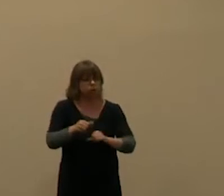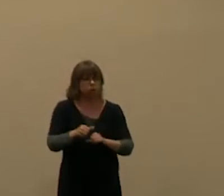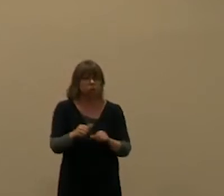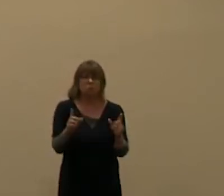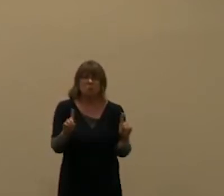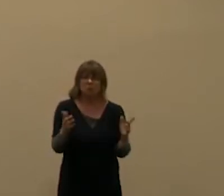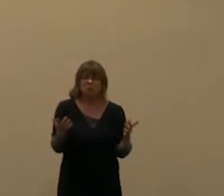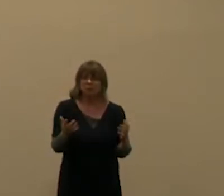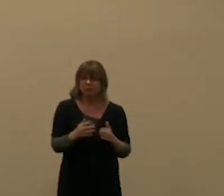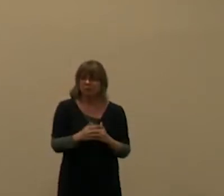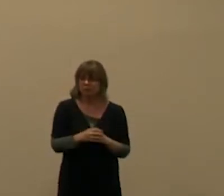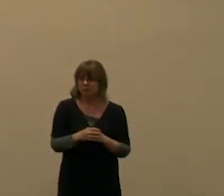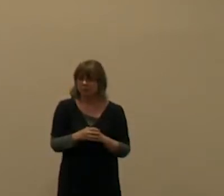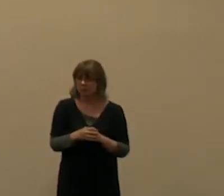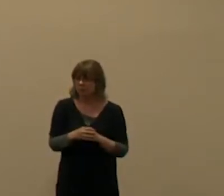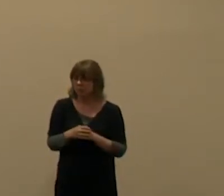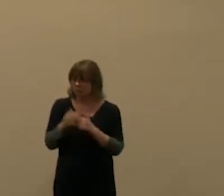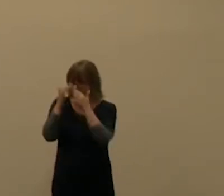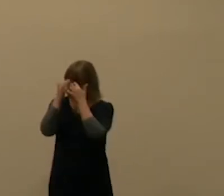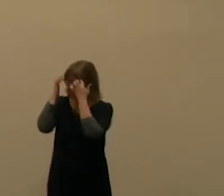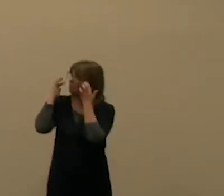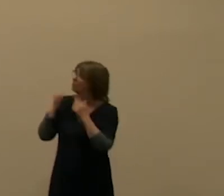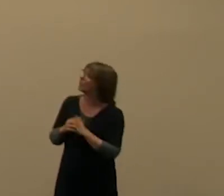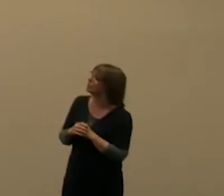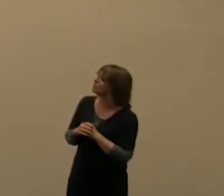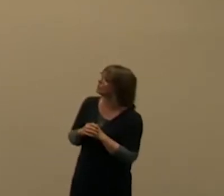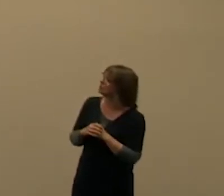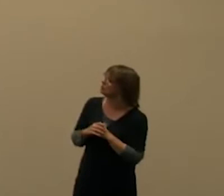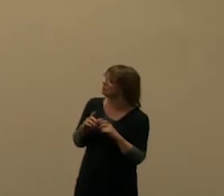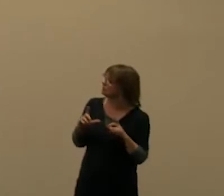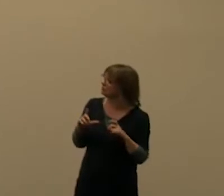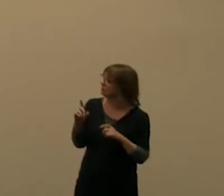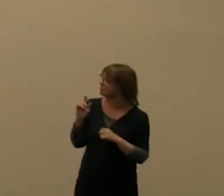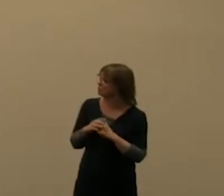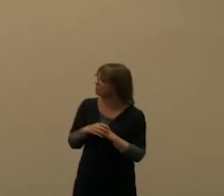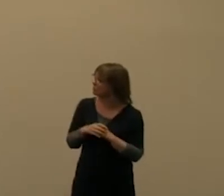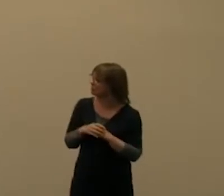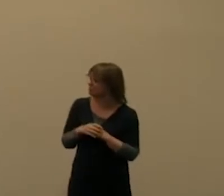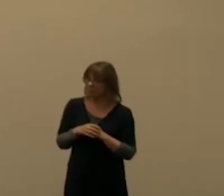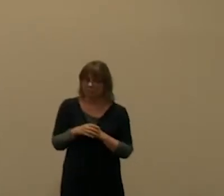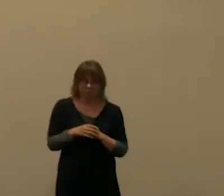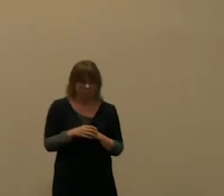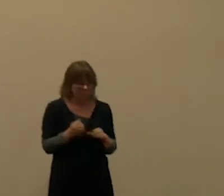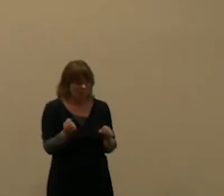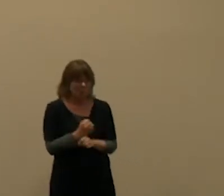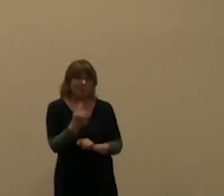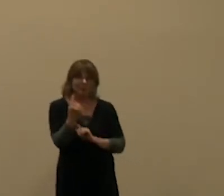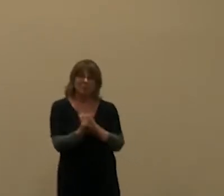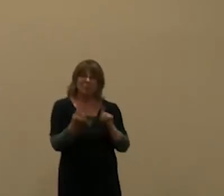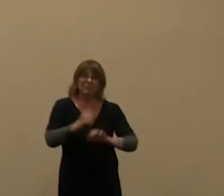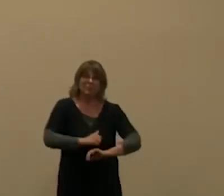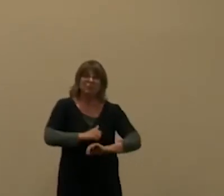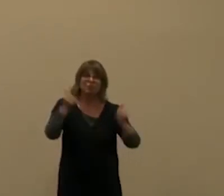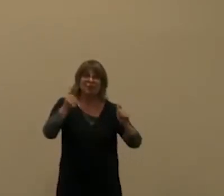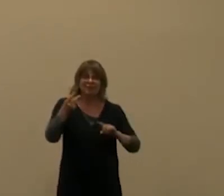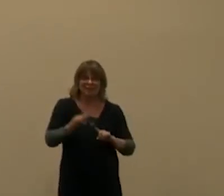Oh yeah, so there's a picture of that as well. So make meetings great again. So